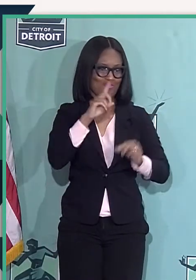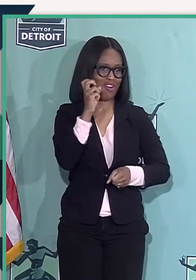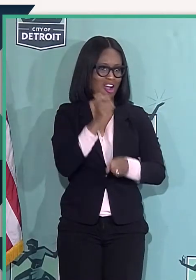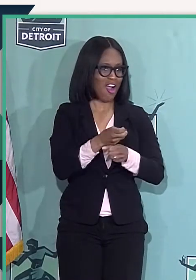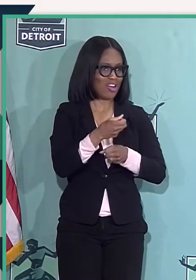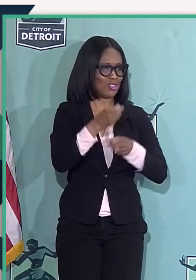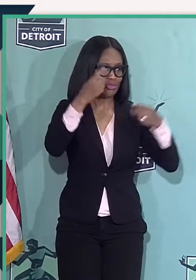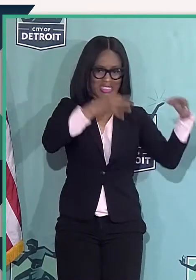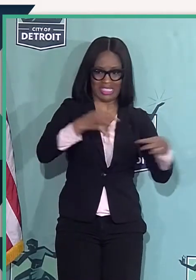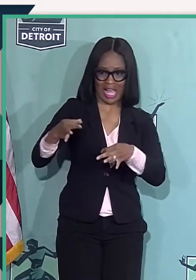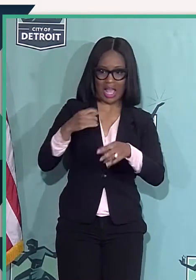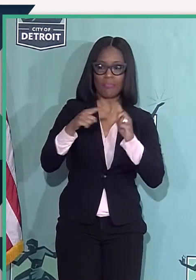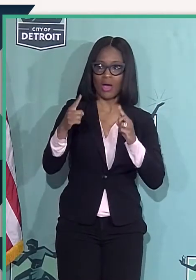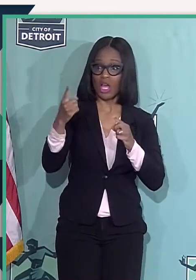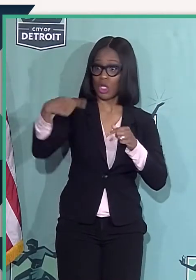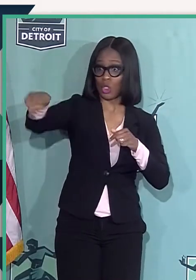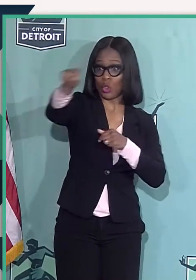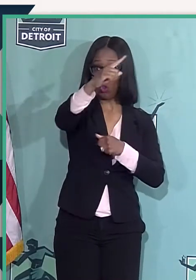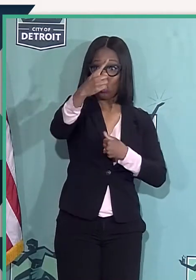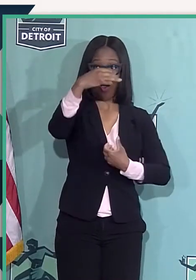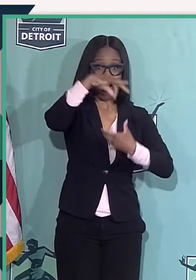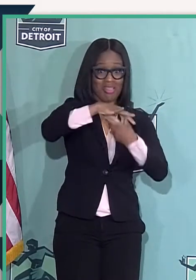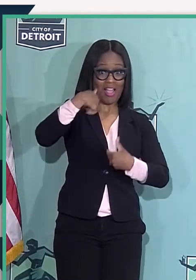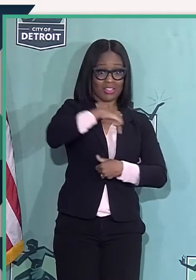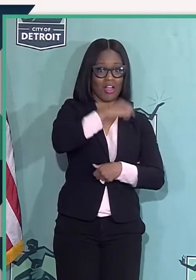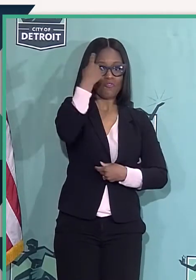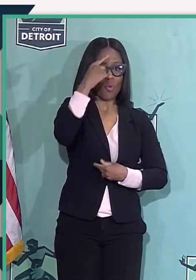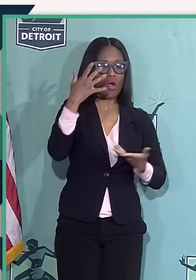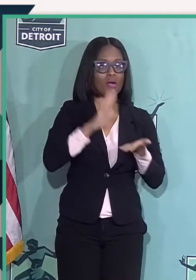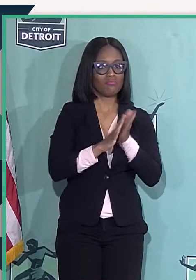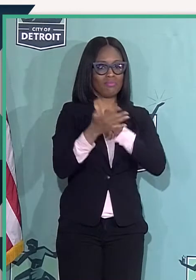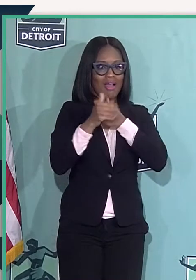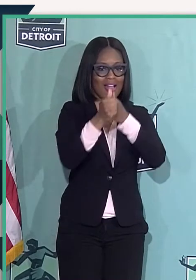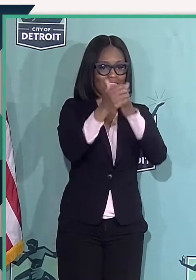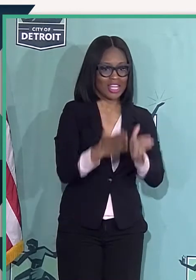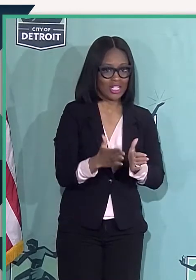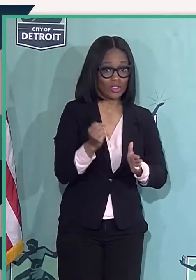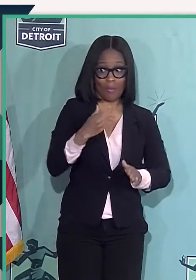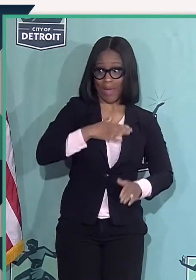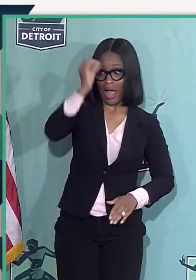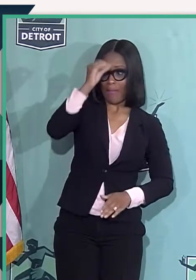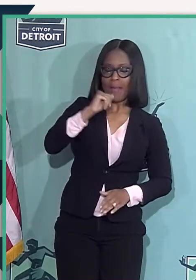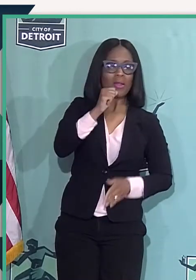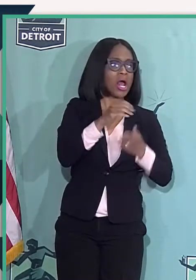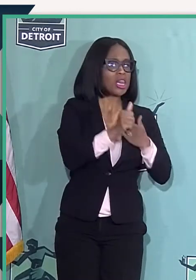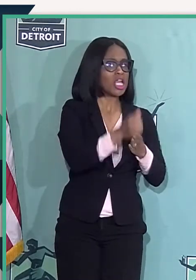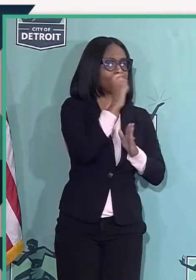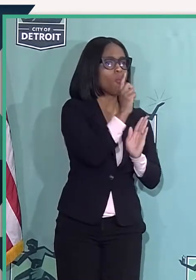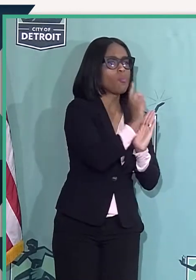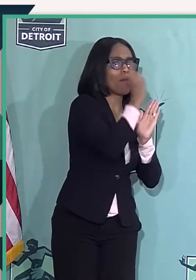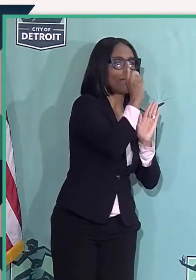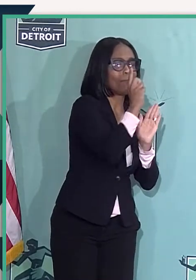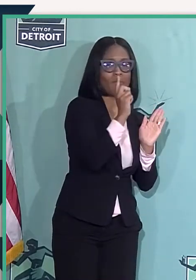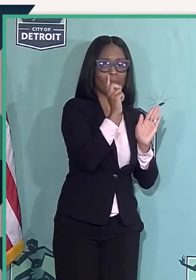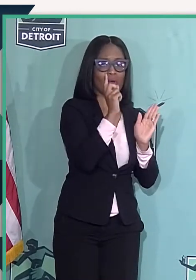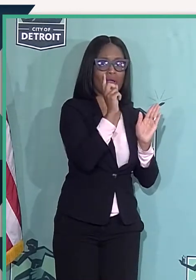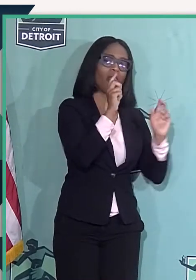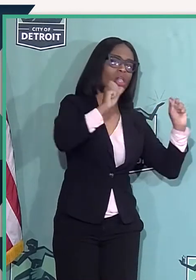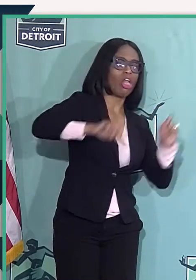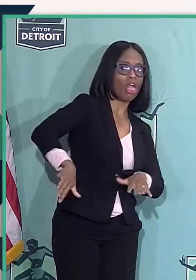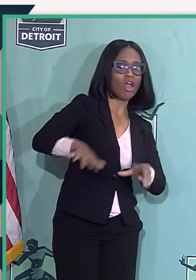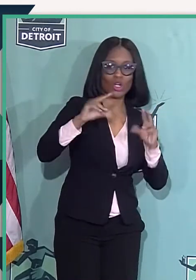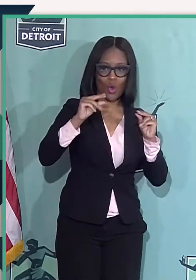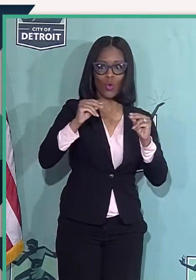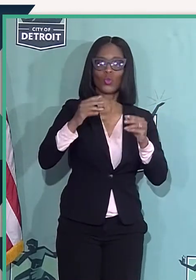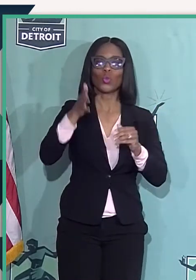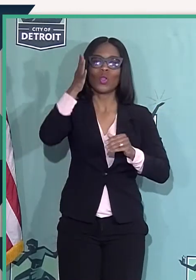were elected to be leaders. And so, in my opinion, when you lead, you don't lead for the moment. You lead for the direction that you want your city to